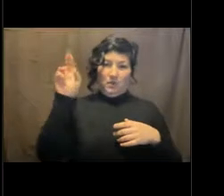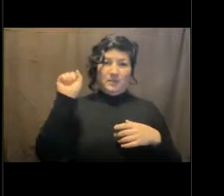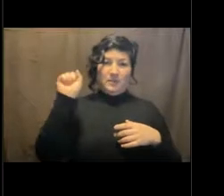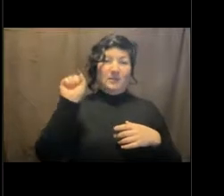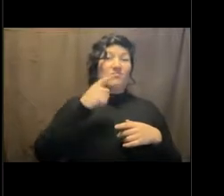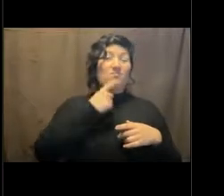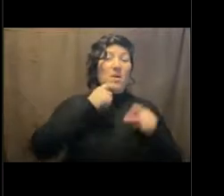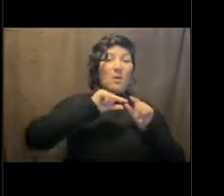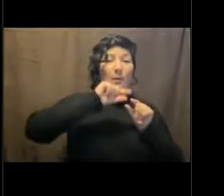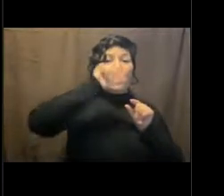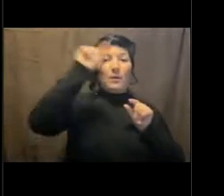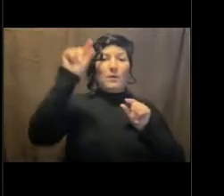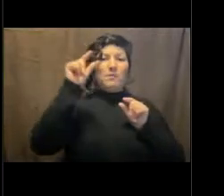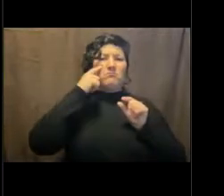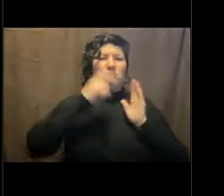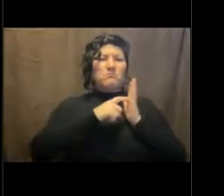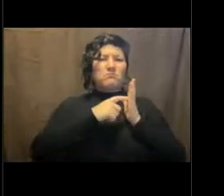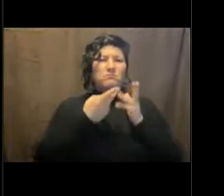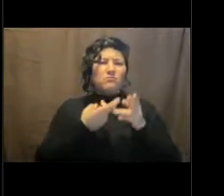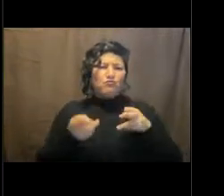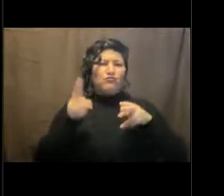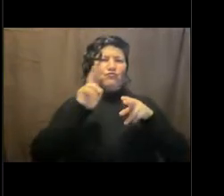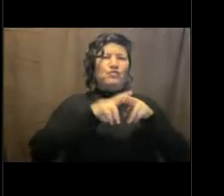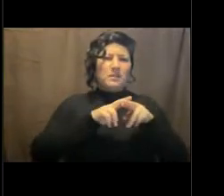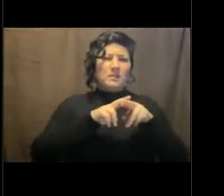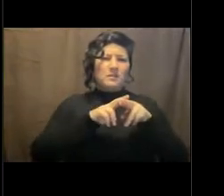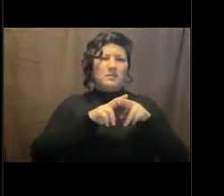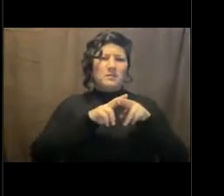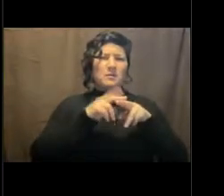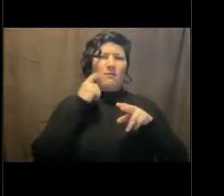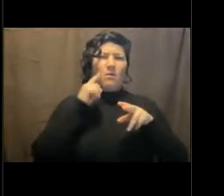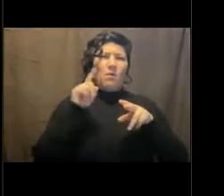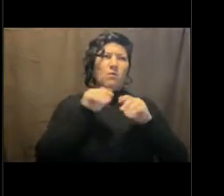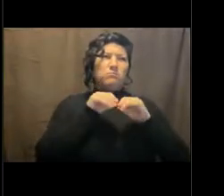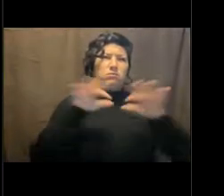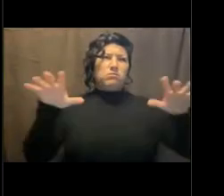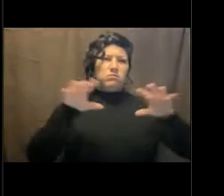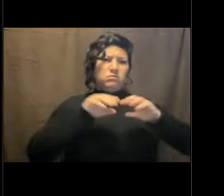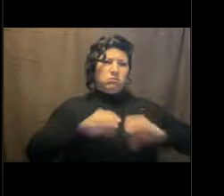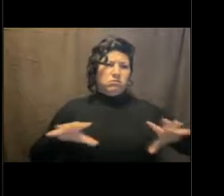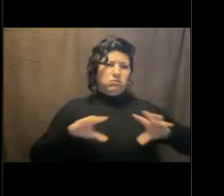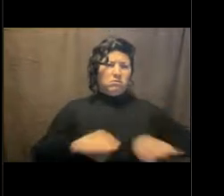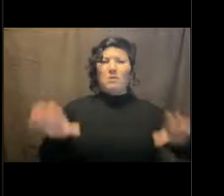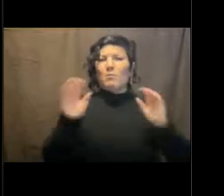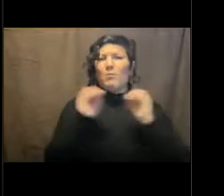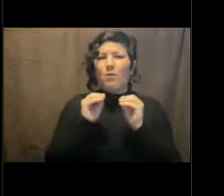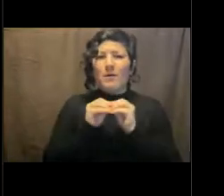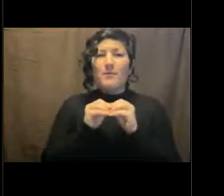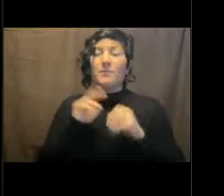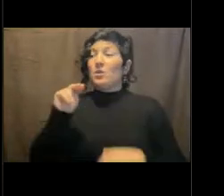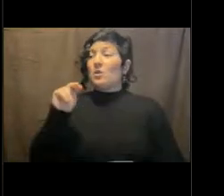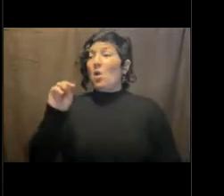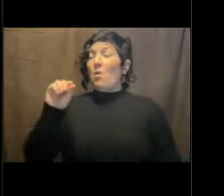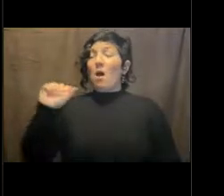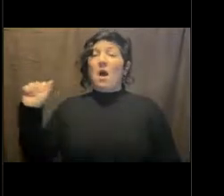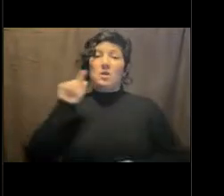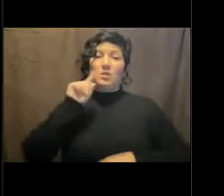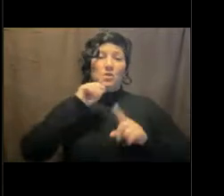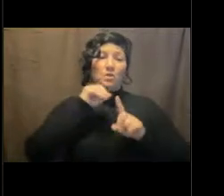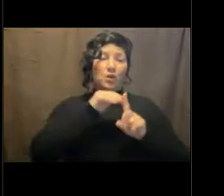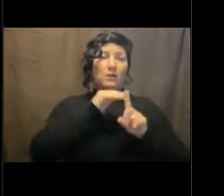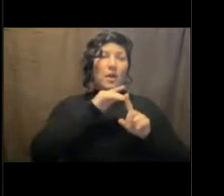seen an increase in the habitat of black sea bass. So our NOAA surveys go out every fall and spring. We sample the